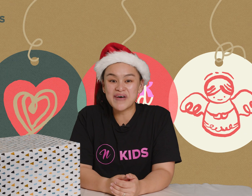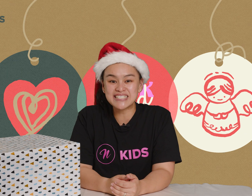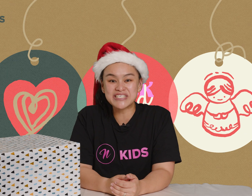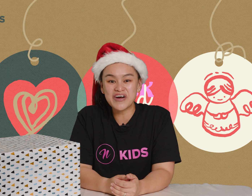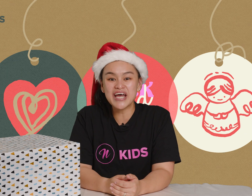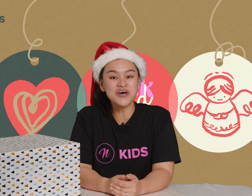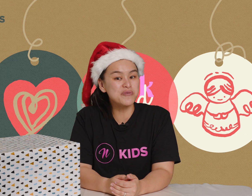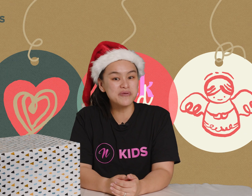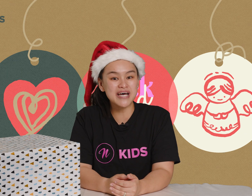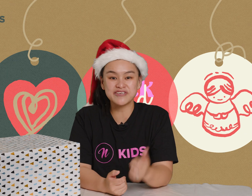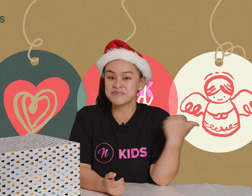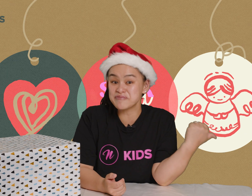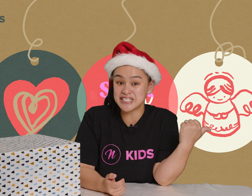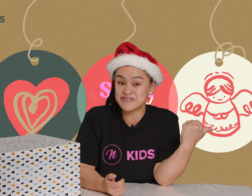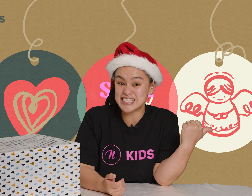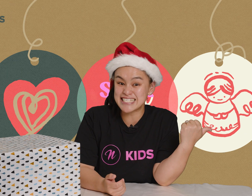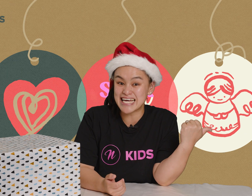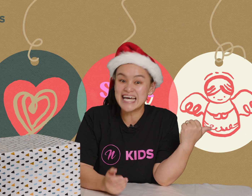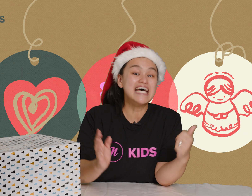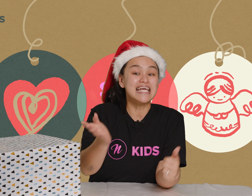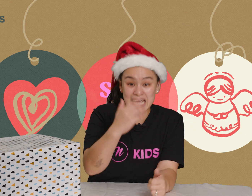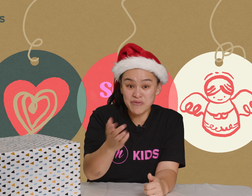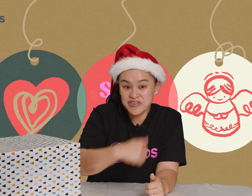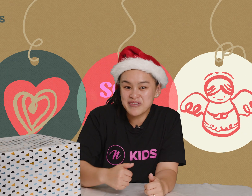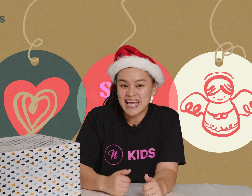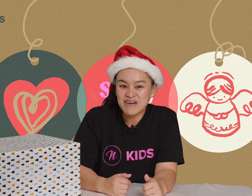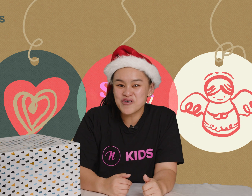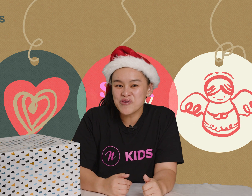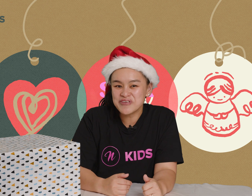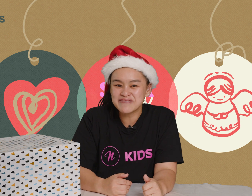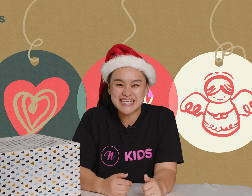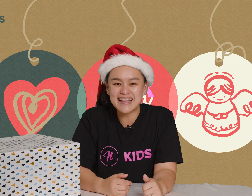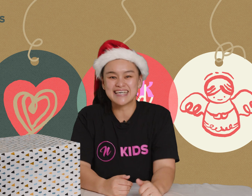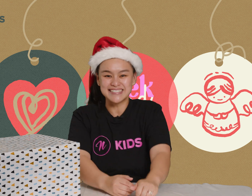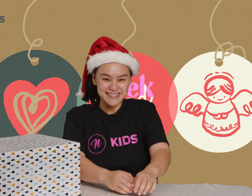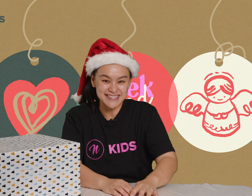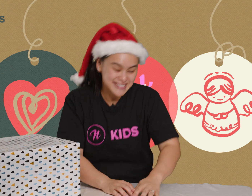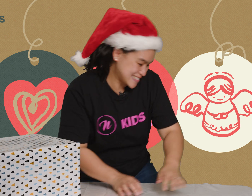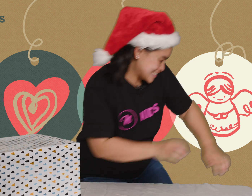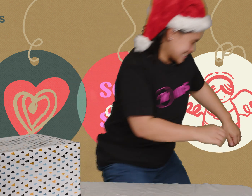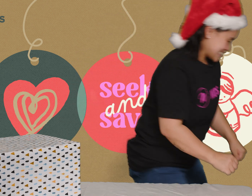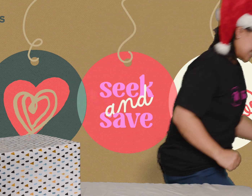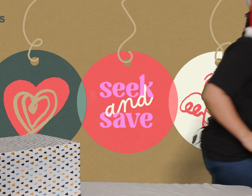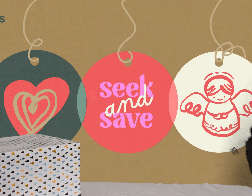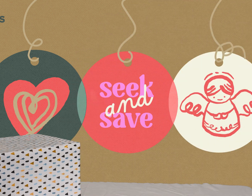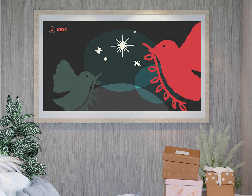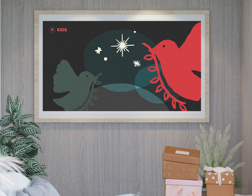actually about to go and open my Christmas presents for this year. Come with me and we'll open them together.